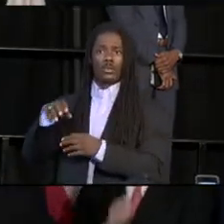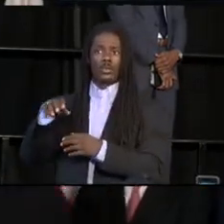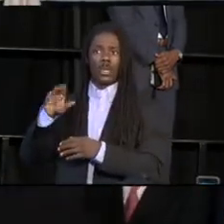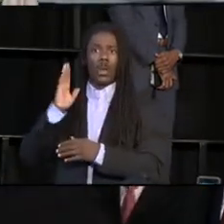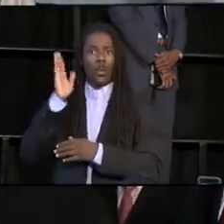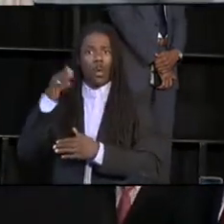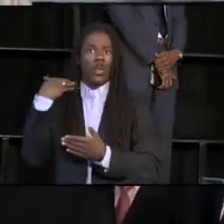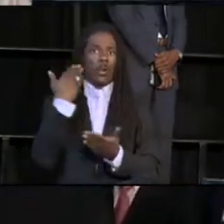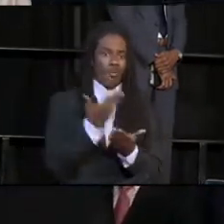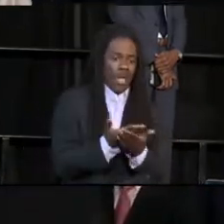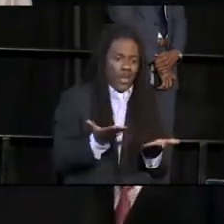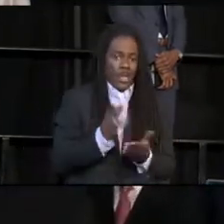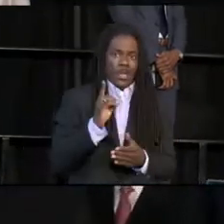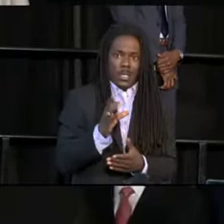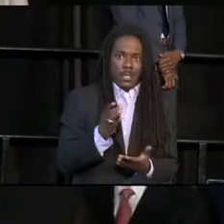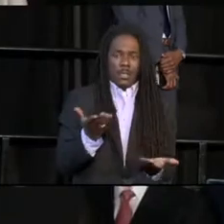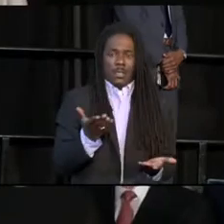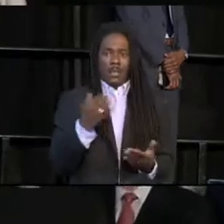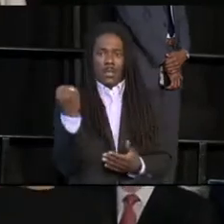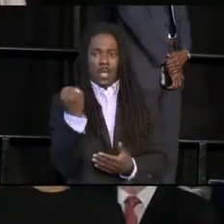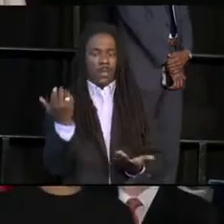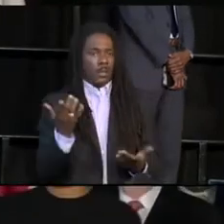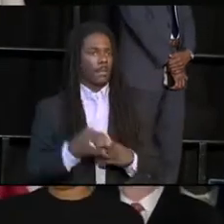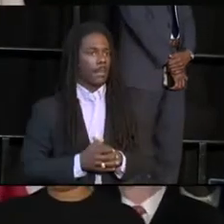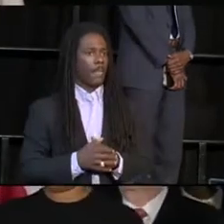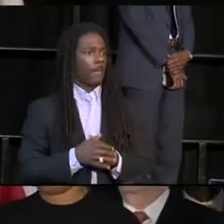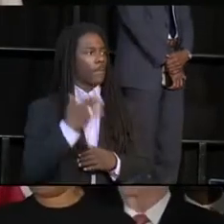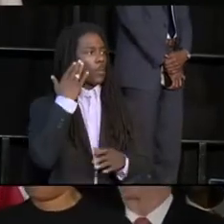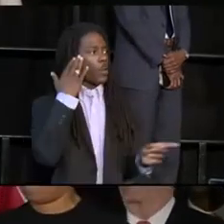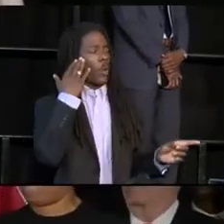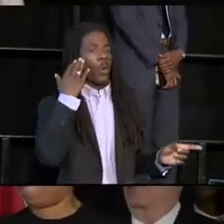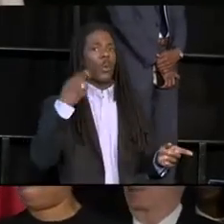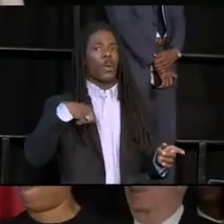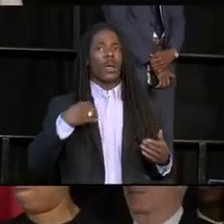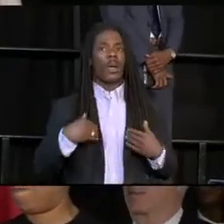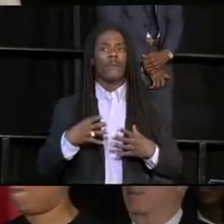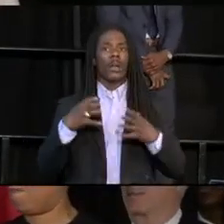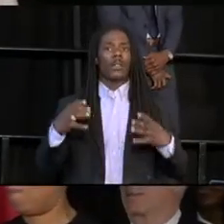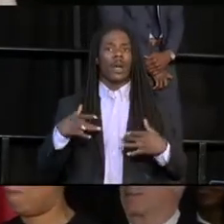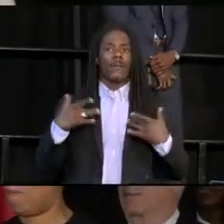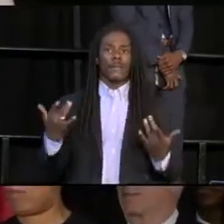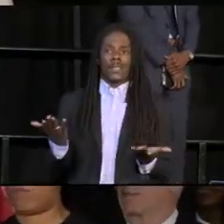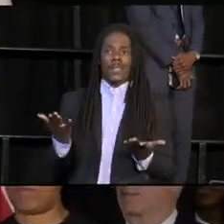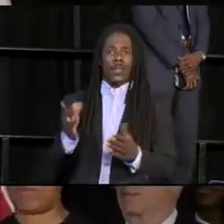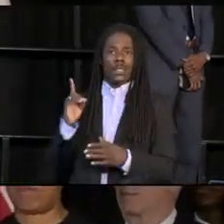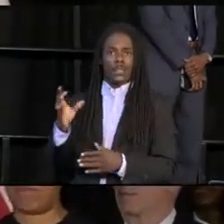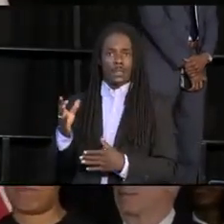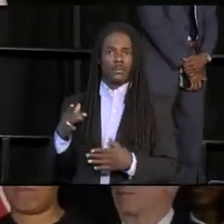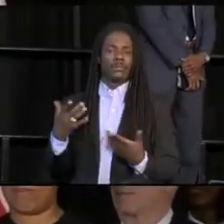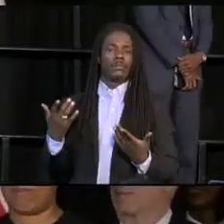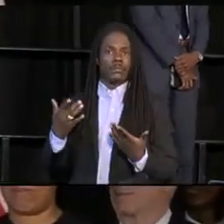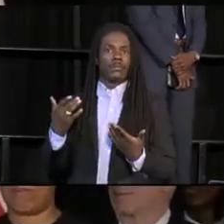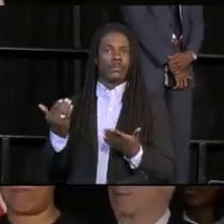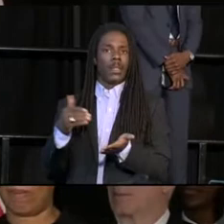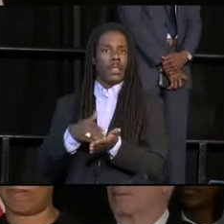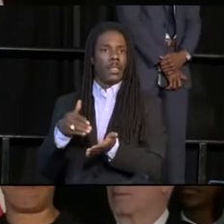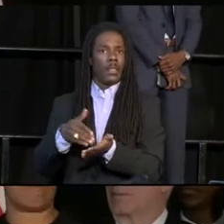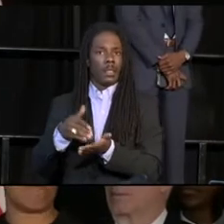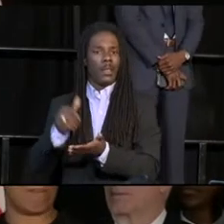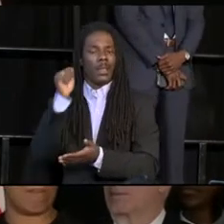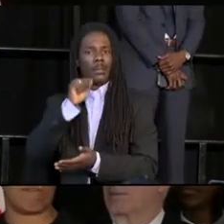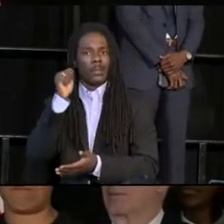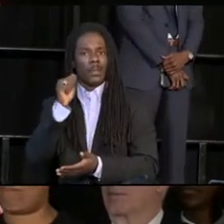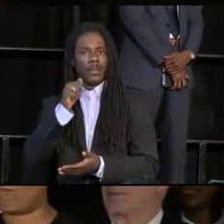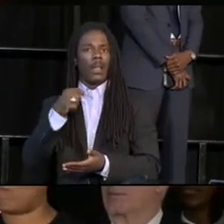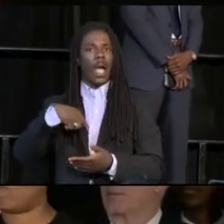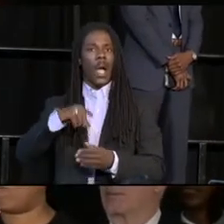Saturday? You know, we have large events like this here in Washington, D.C., and we have First Amendment assemblies on a daily basis.